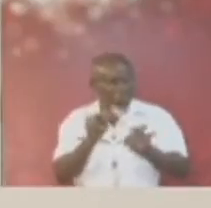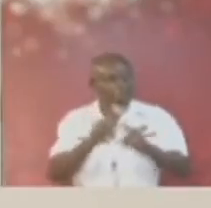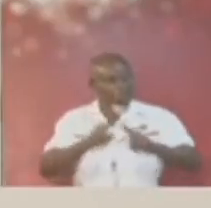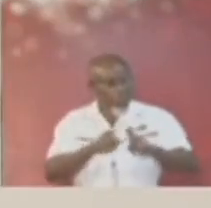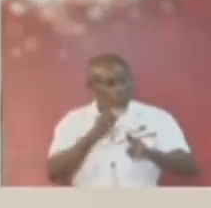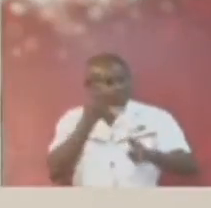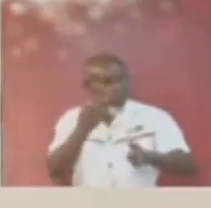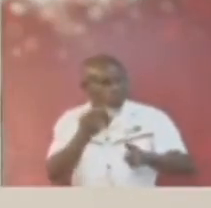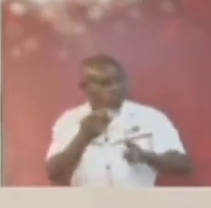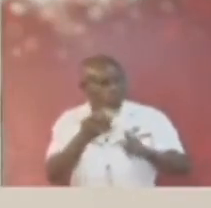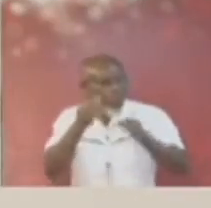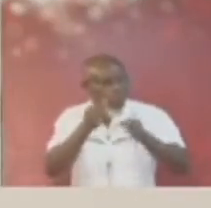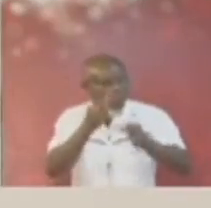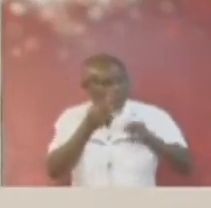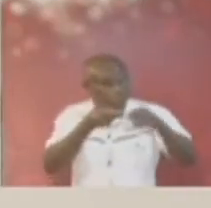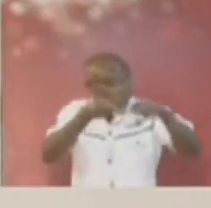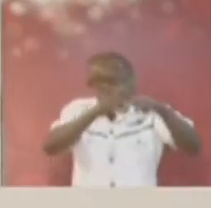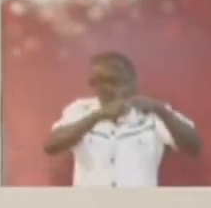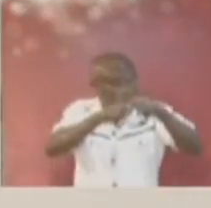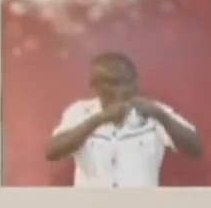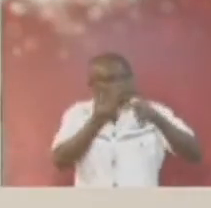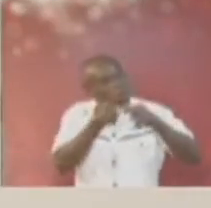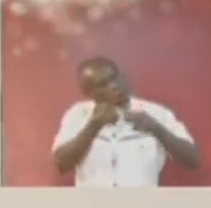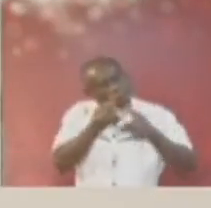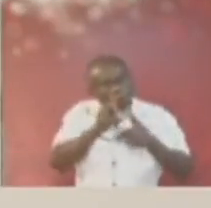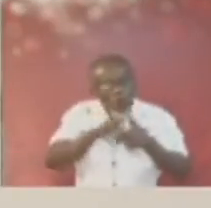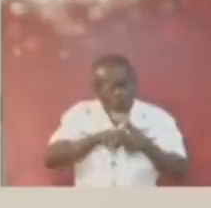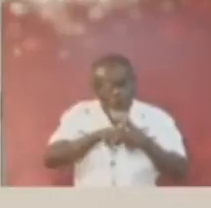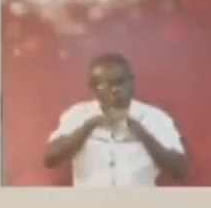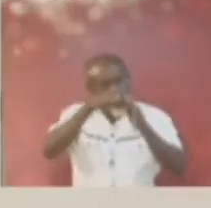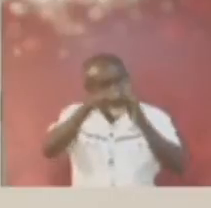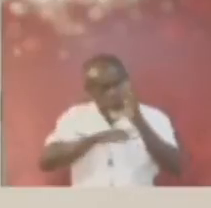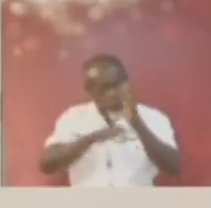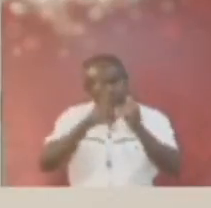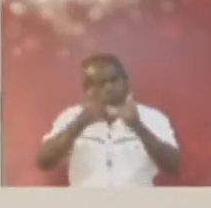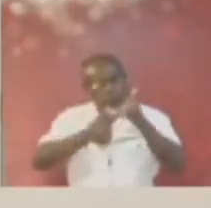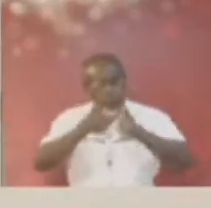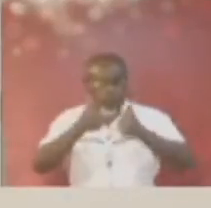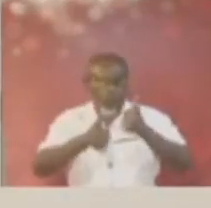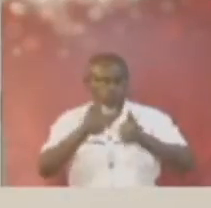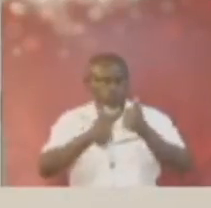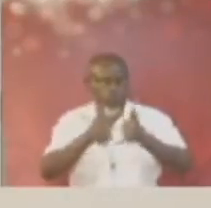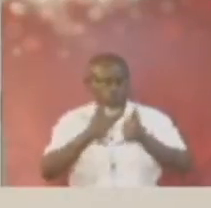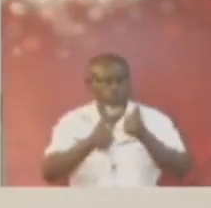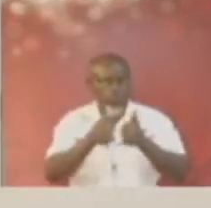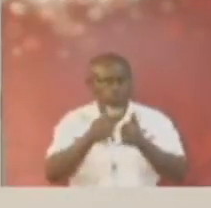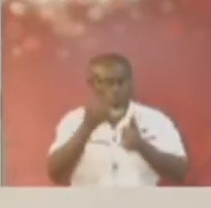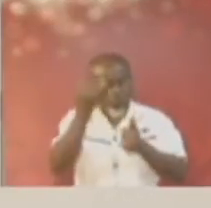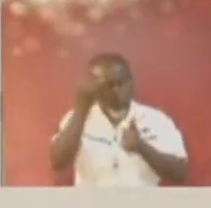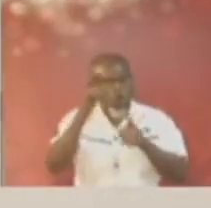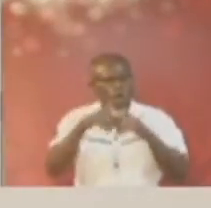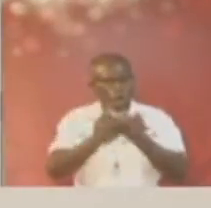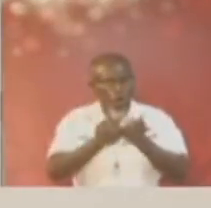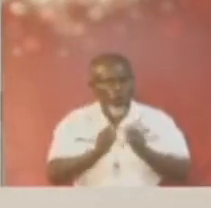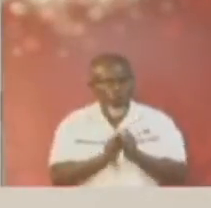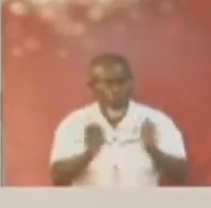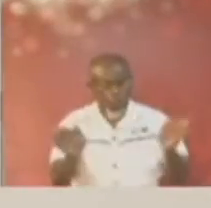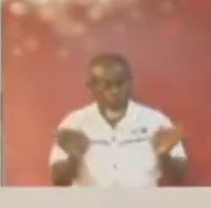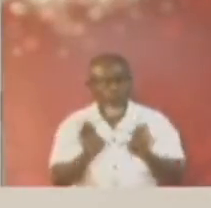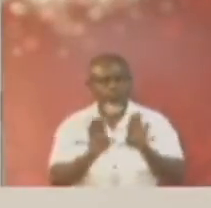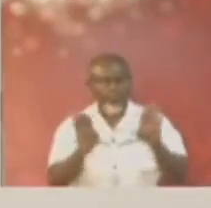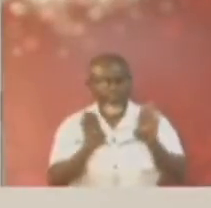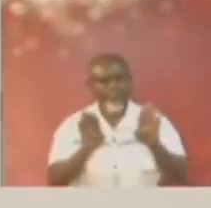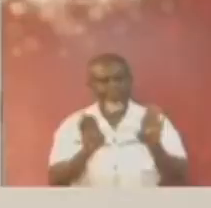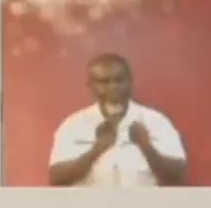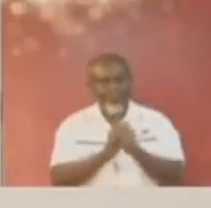actual numbers of new cases, and we want to encourage everyone to continue following the public health recommendations. As I said, we